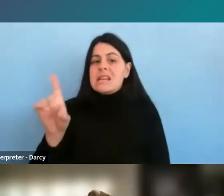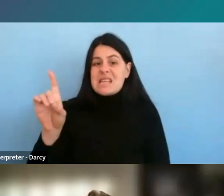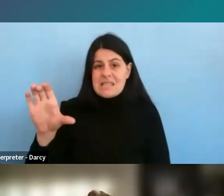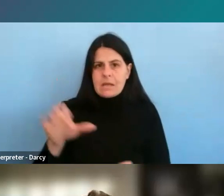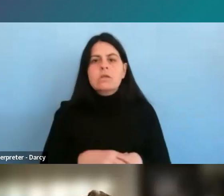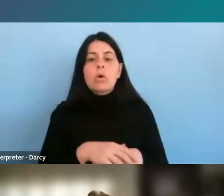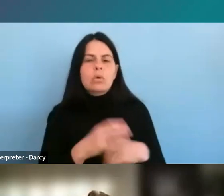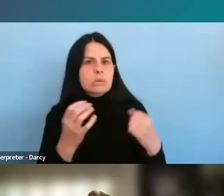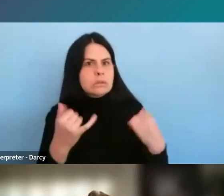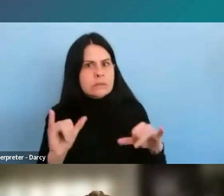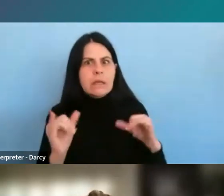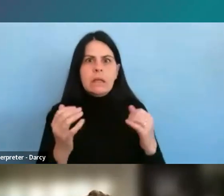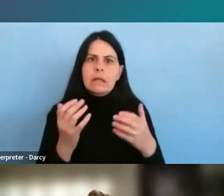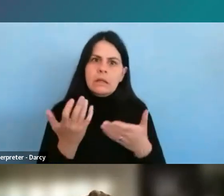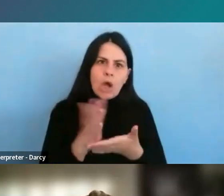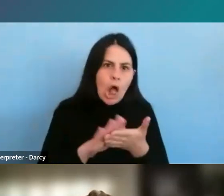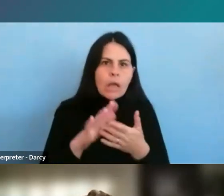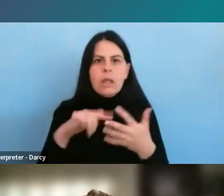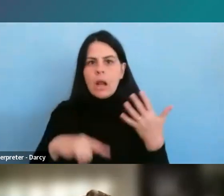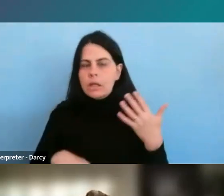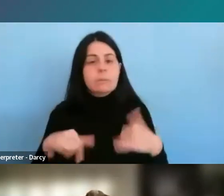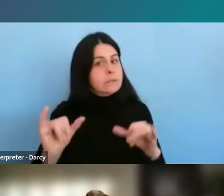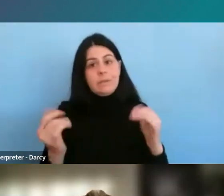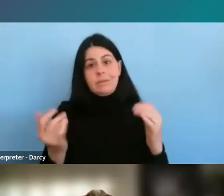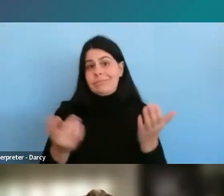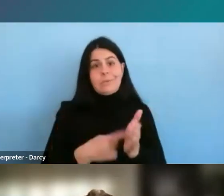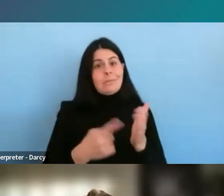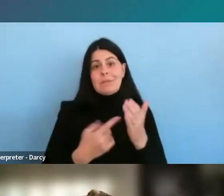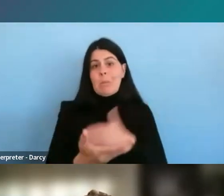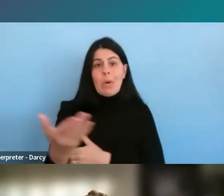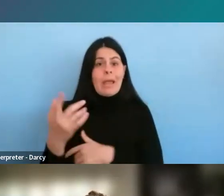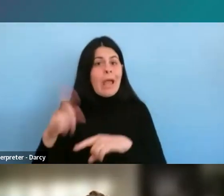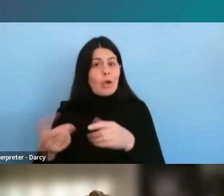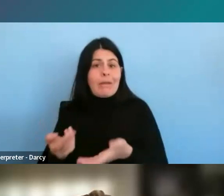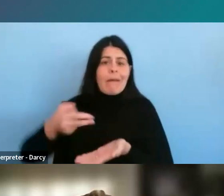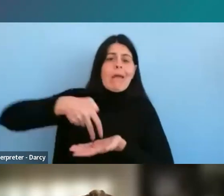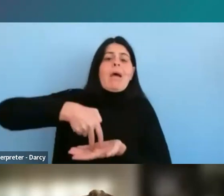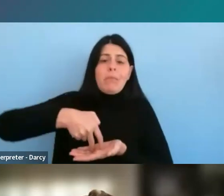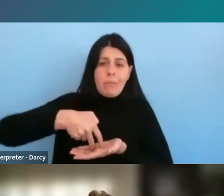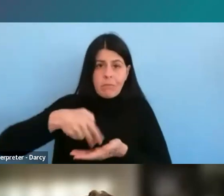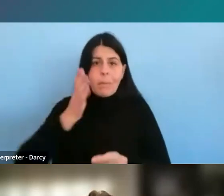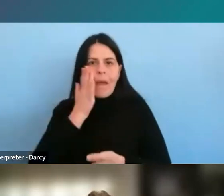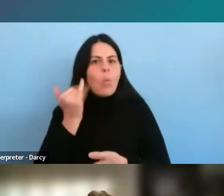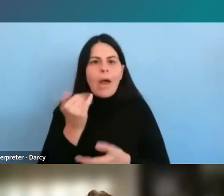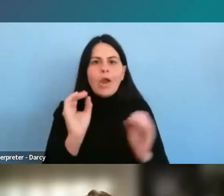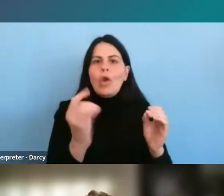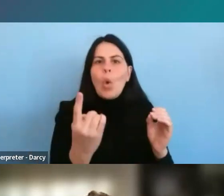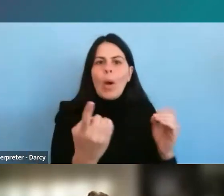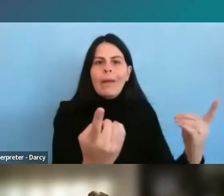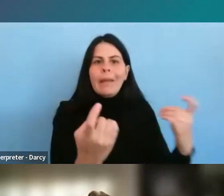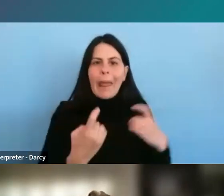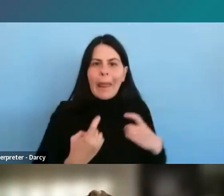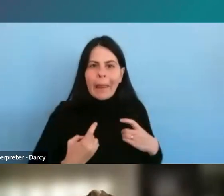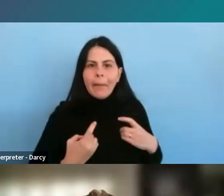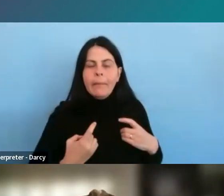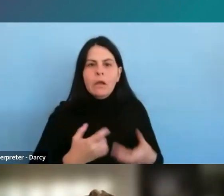many mornings when I couldn't get out of bed because nobody came to get me out of bed. And so I had done all the things that they said, you know,